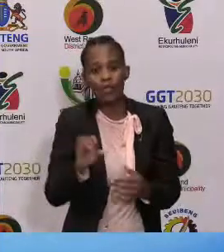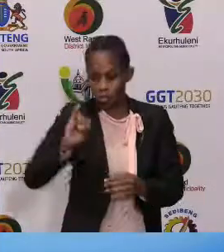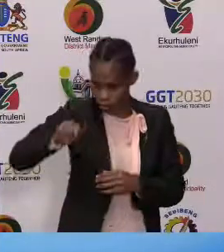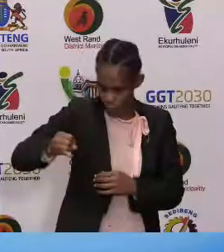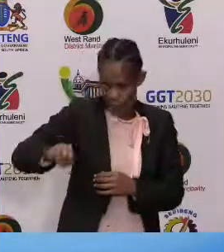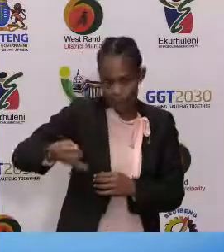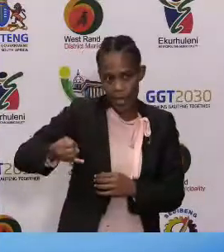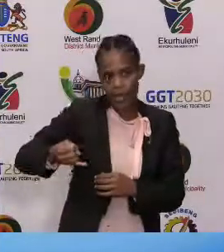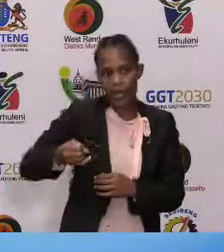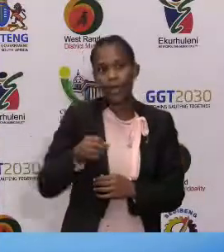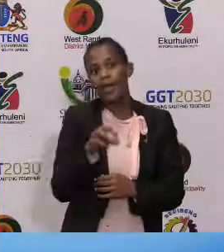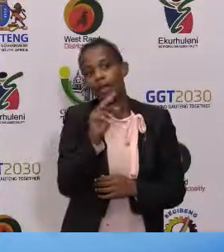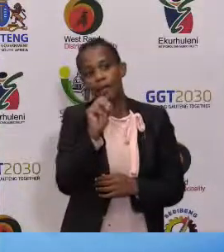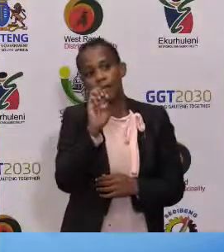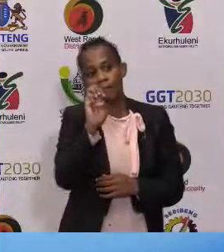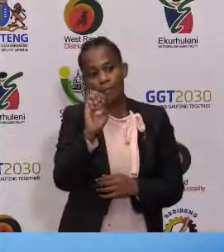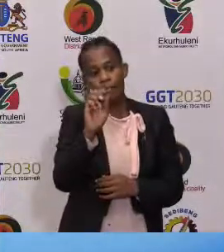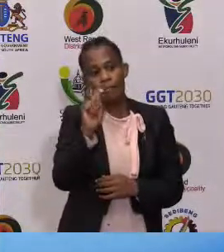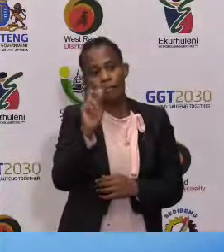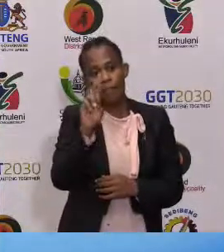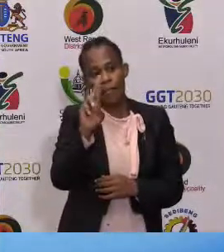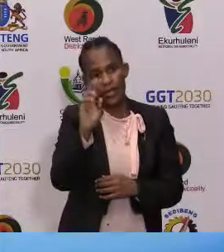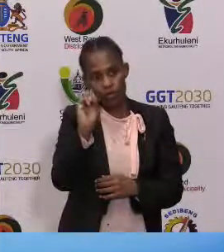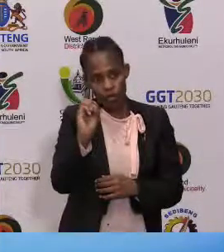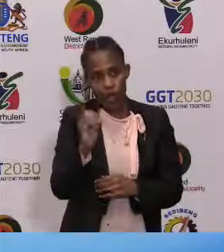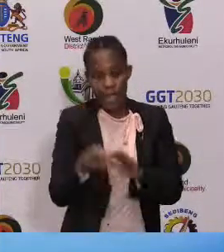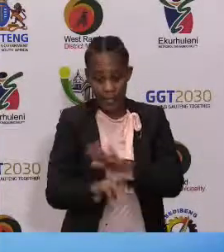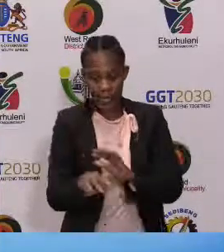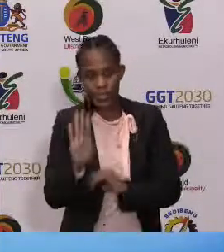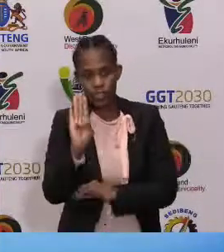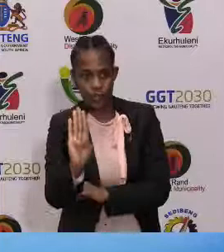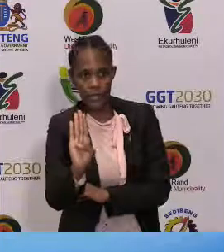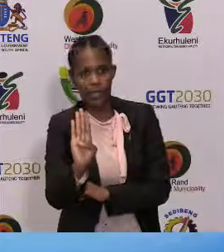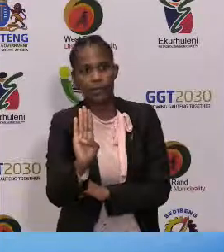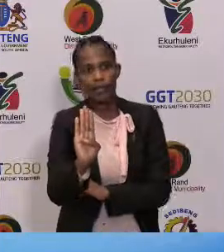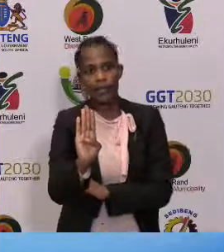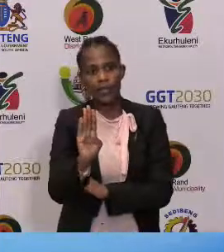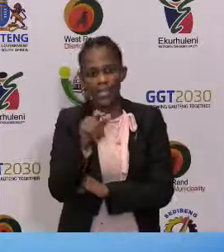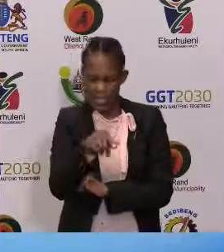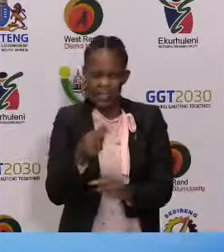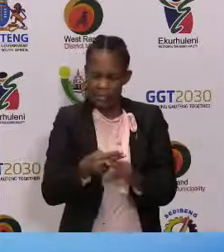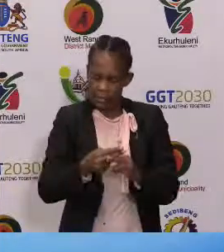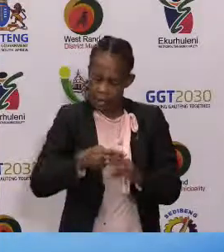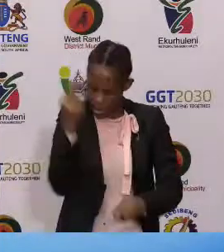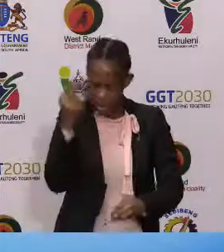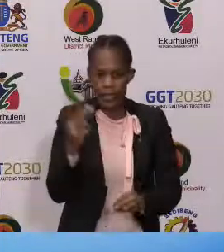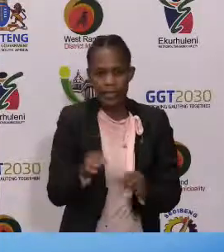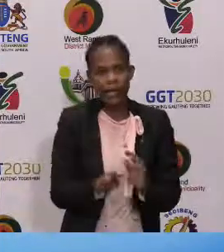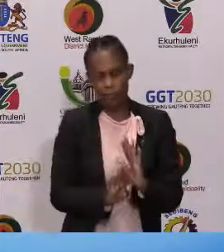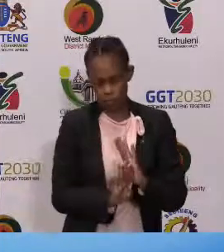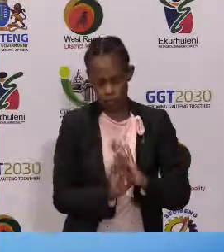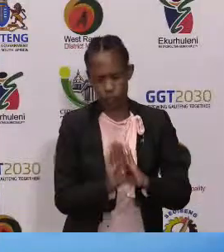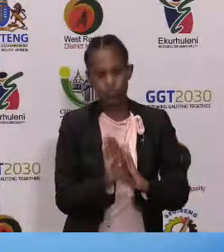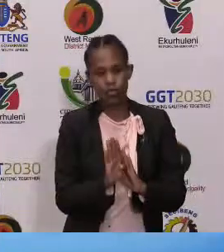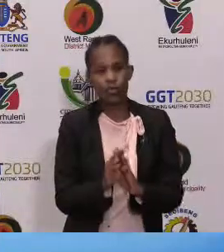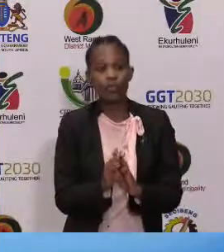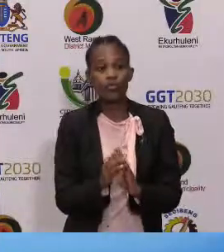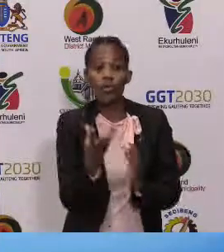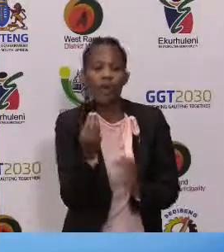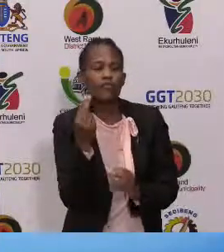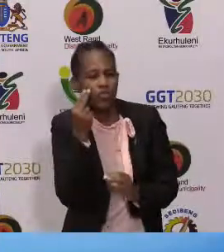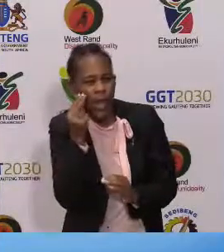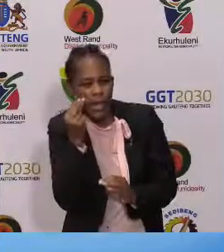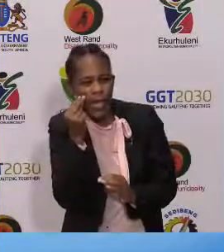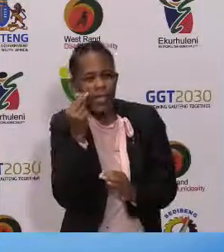Johannesburg metro, and especially Johannesburg region B. That was 43%. And then when you go out to Tshwane, as an example, one